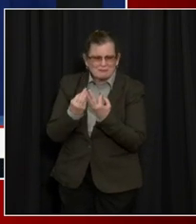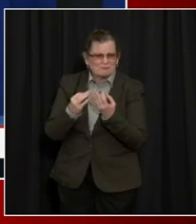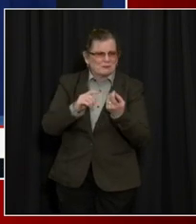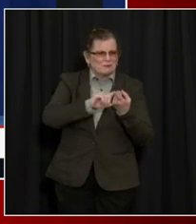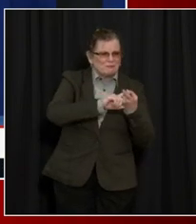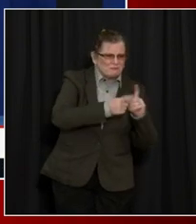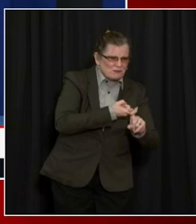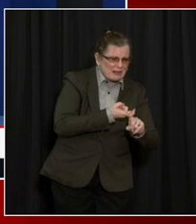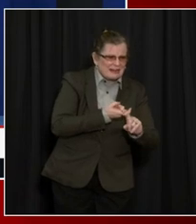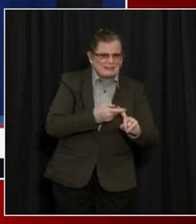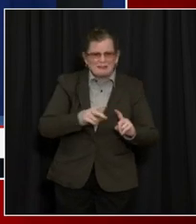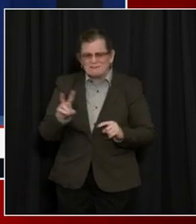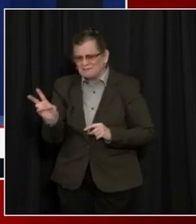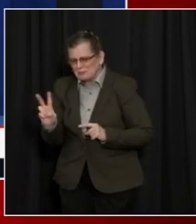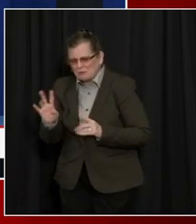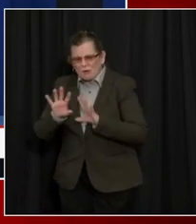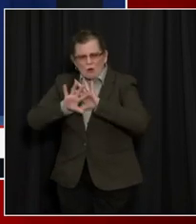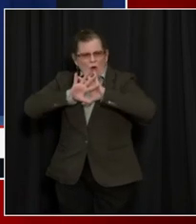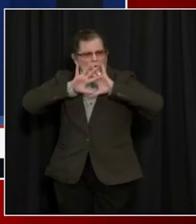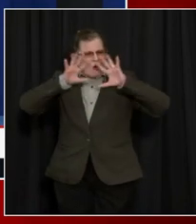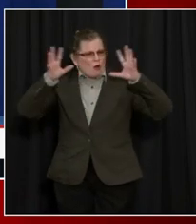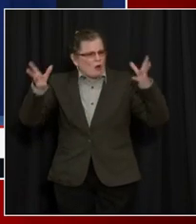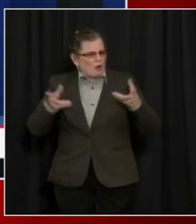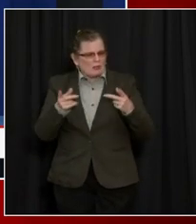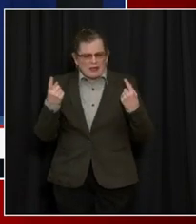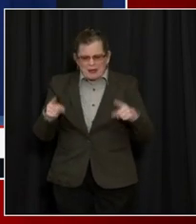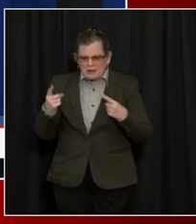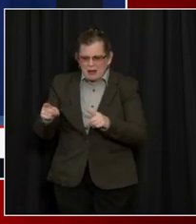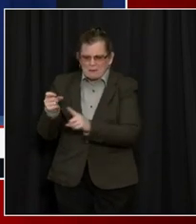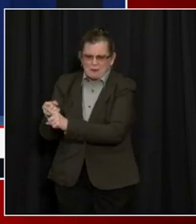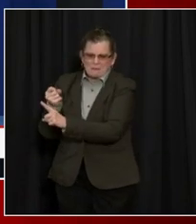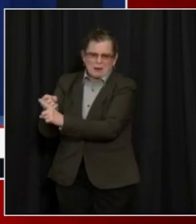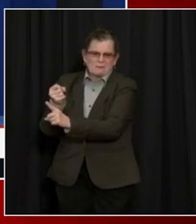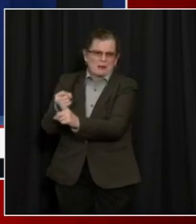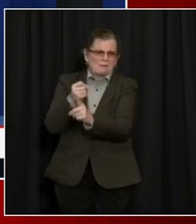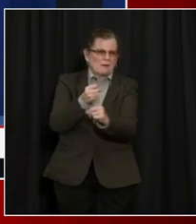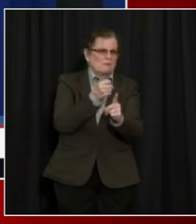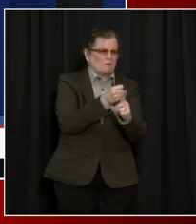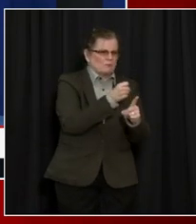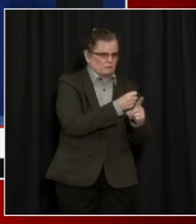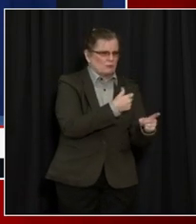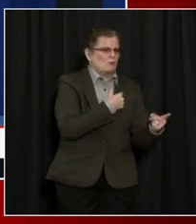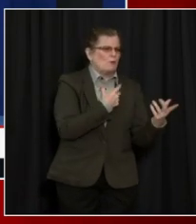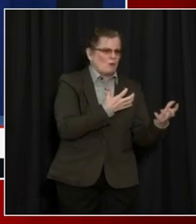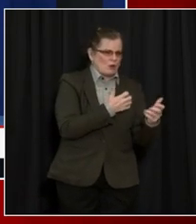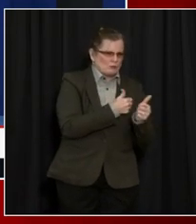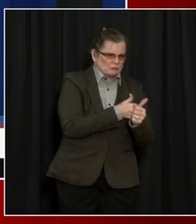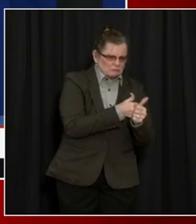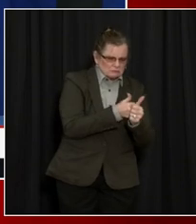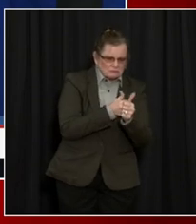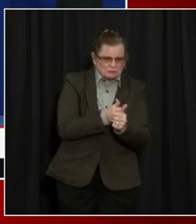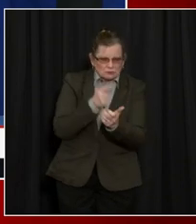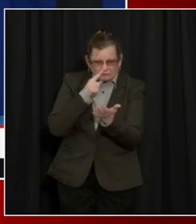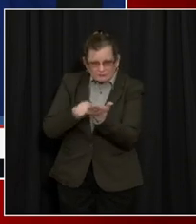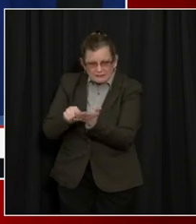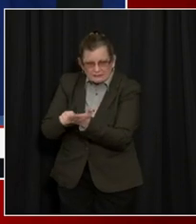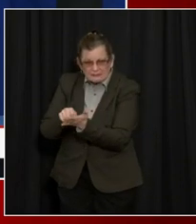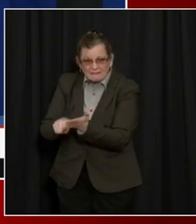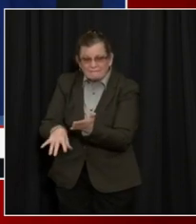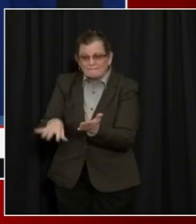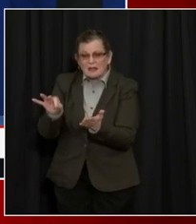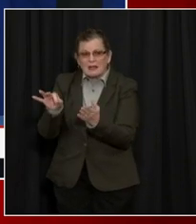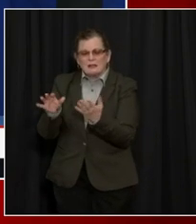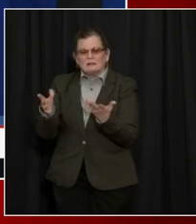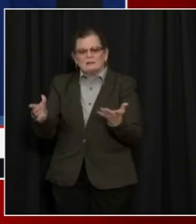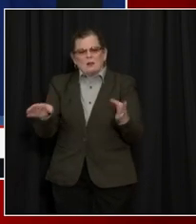weekend. We will continue to pursue leads and investigate each of these incidents until they're brought to closure. As a last reminder, we